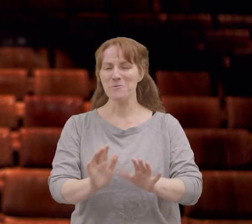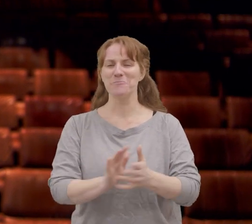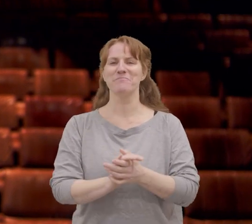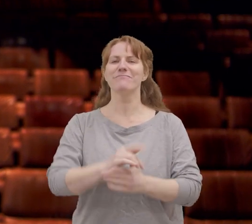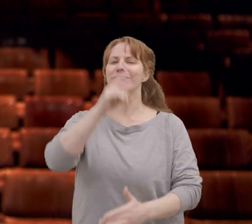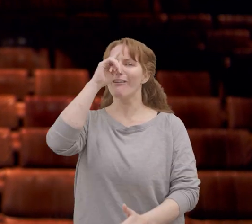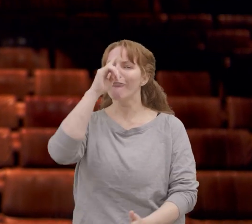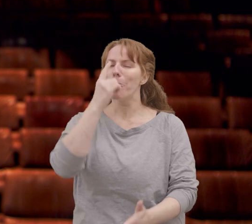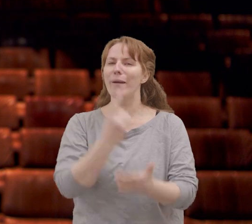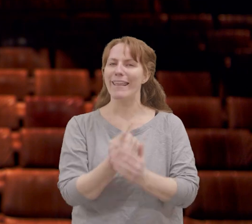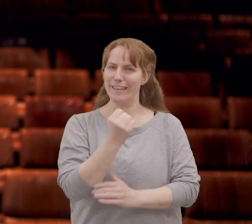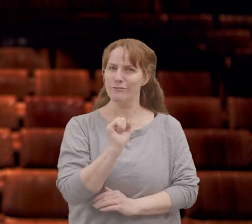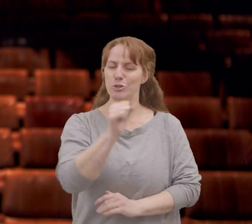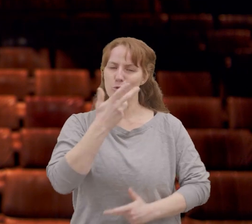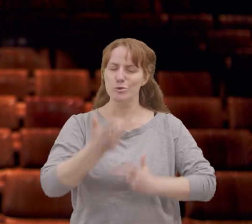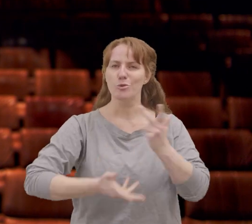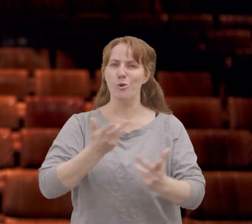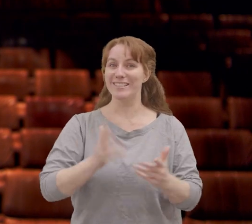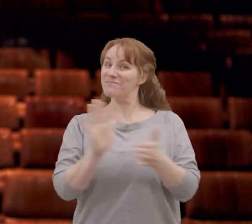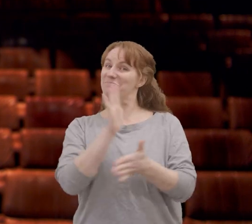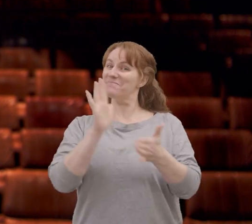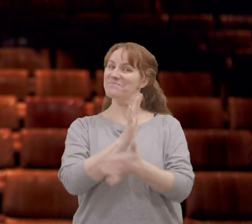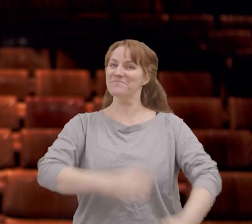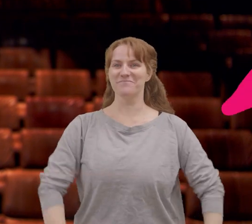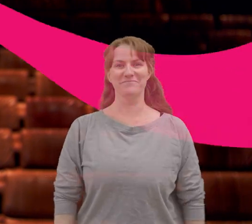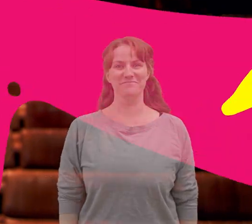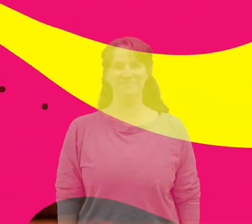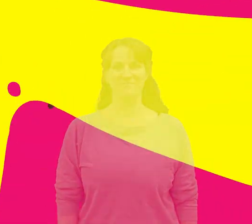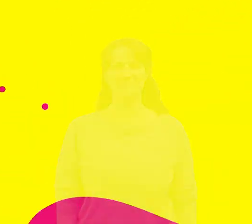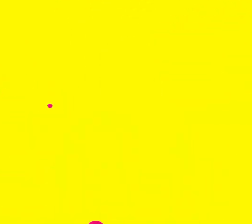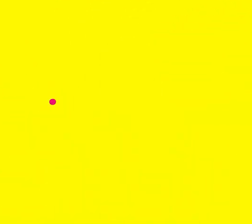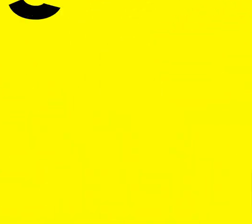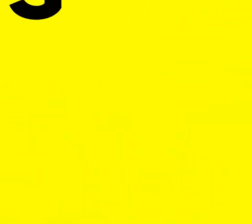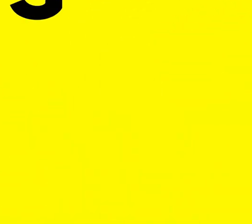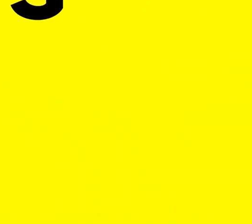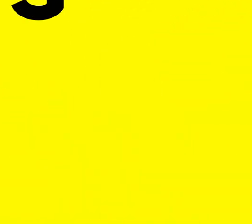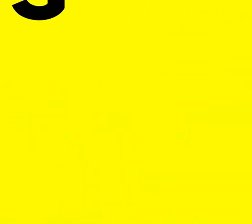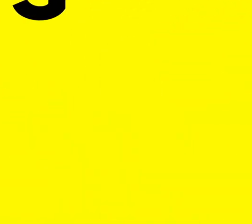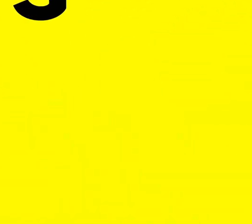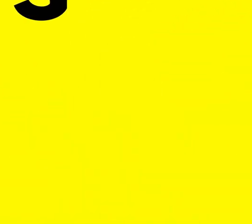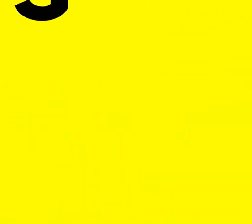play. Just have faith in the stories you're trying to tell and enjoy yourself.